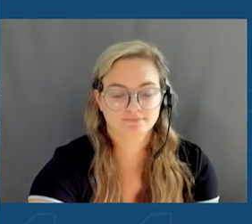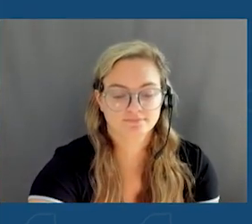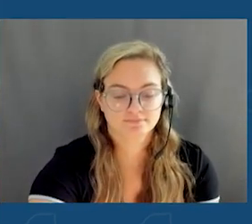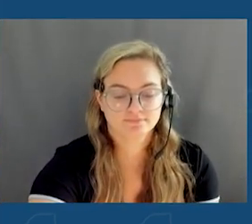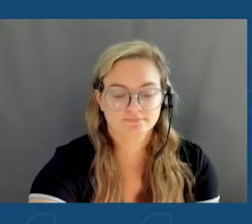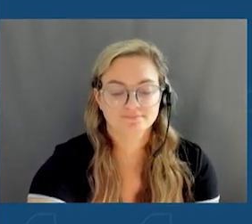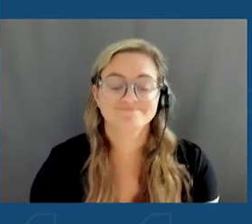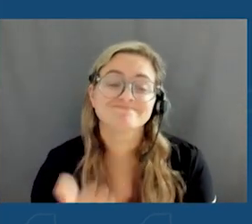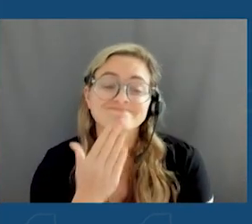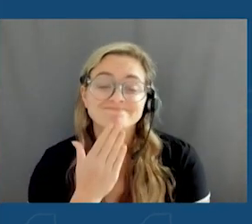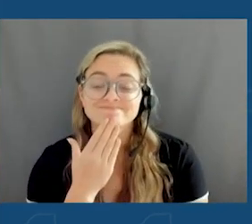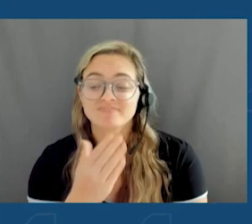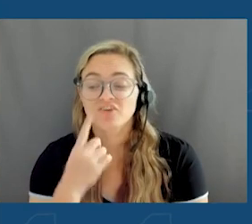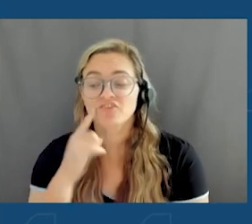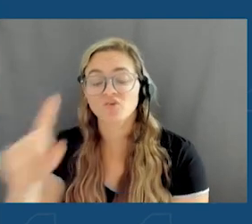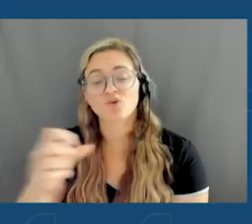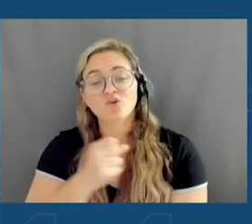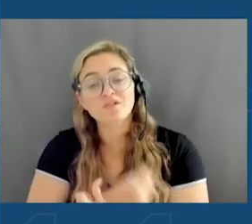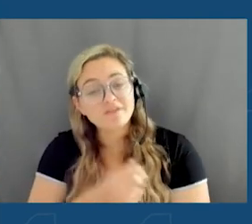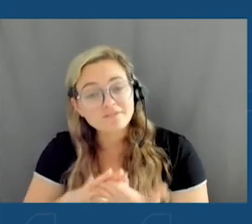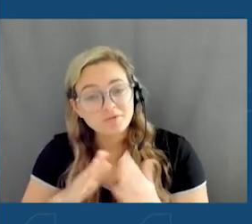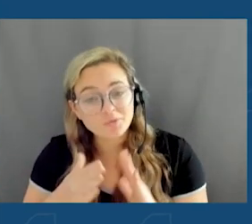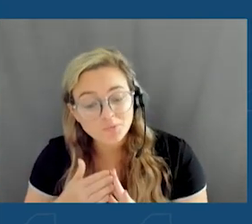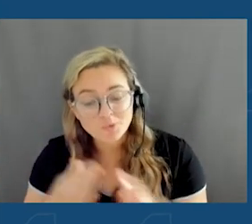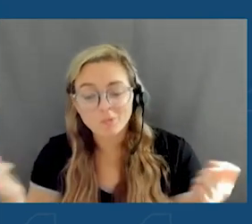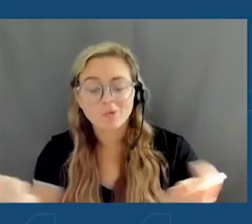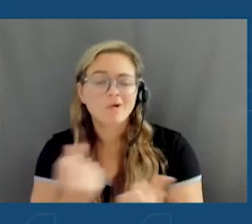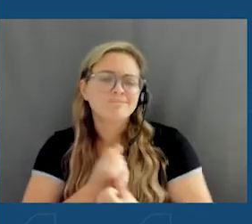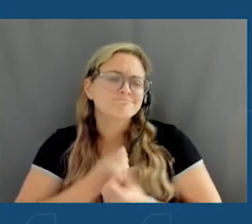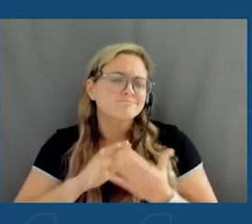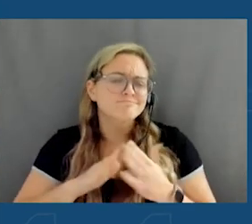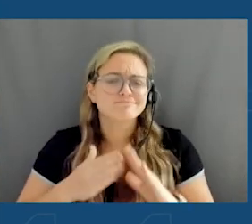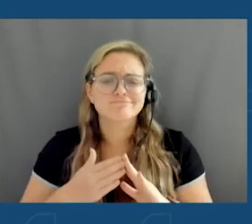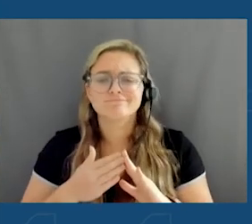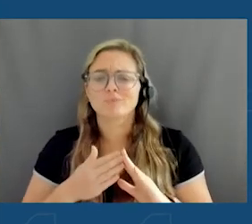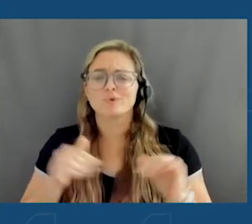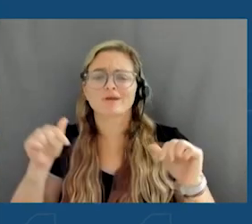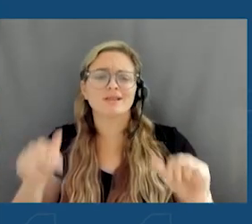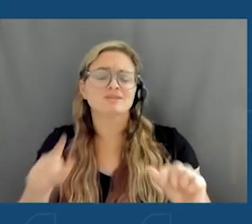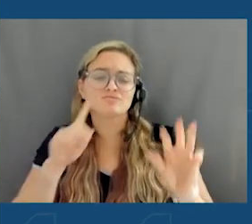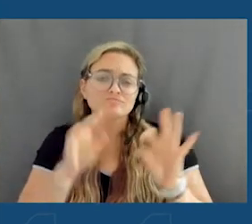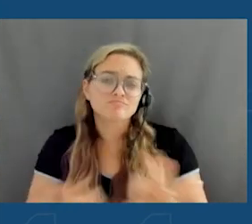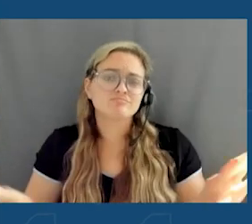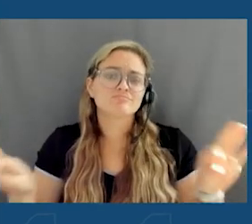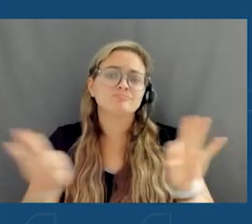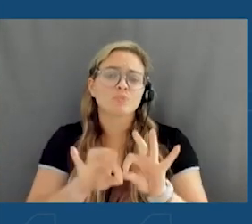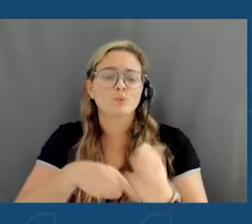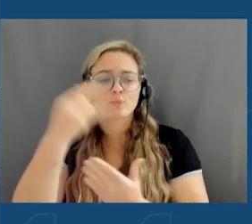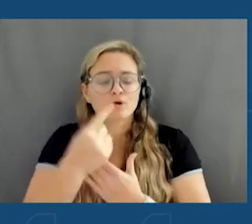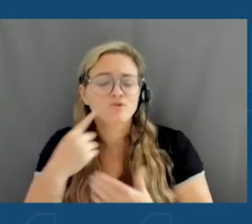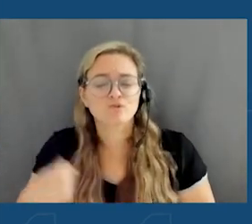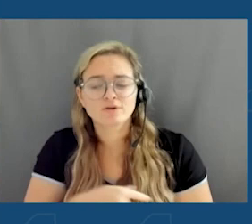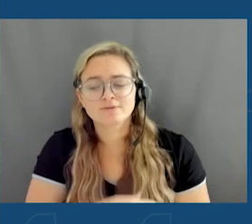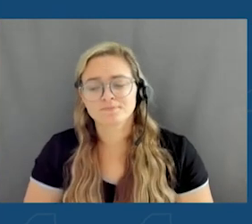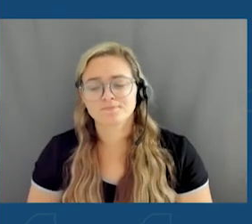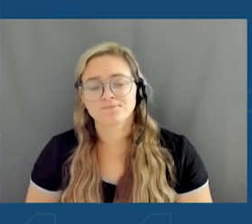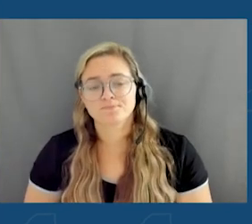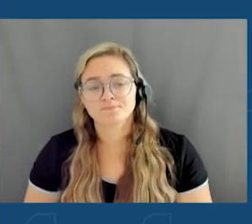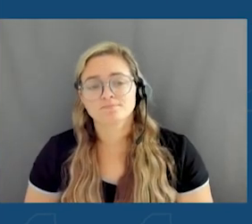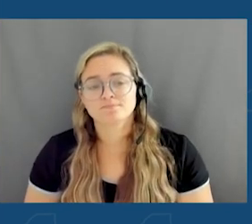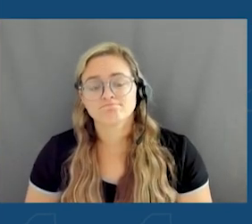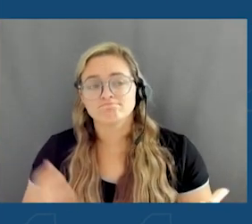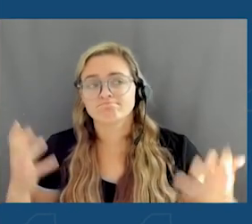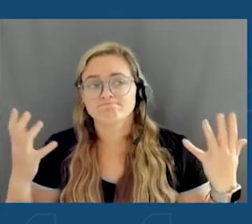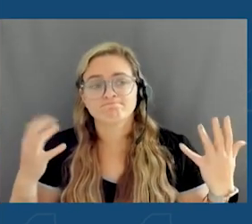Governor, thank you for your love of this community. We all love this community, and this is an important project for us here.